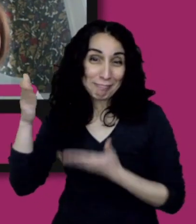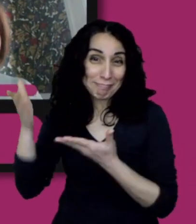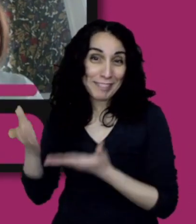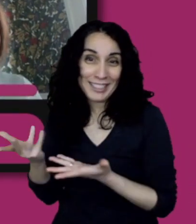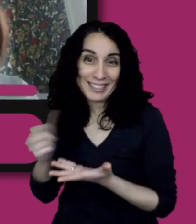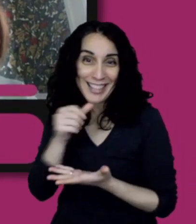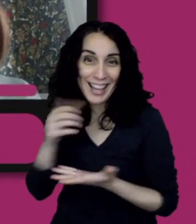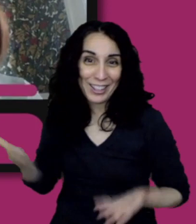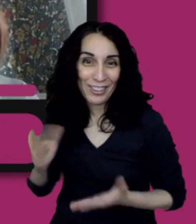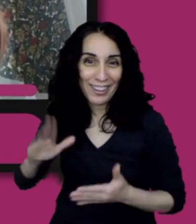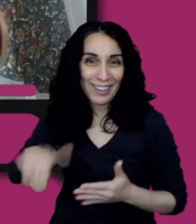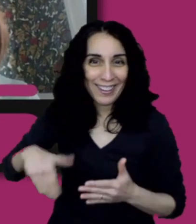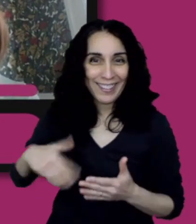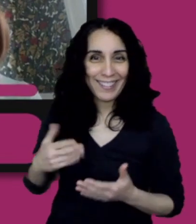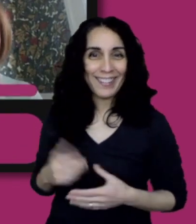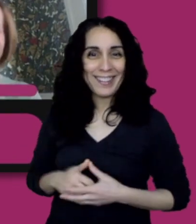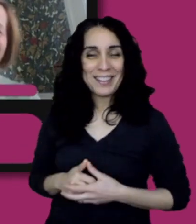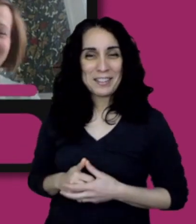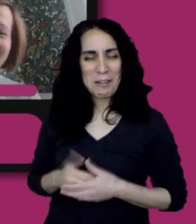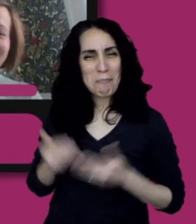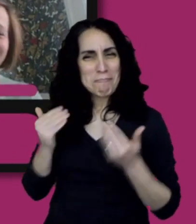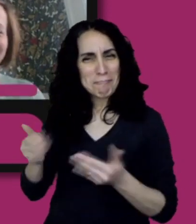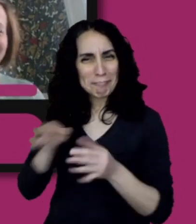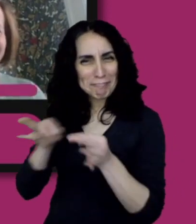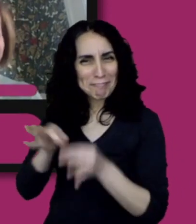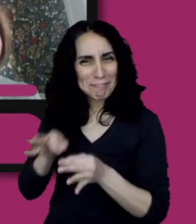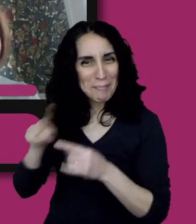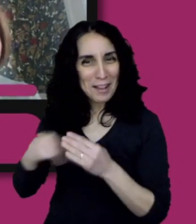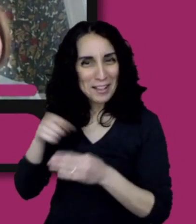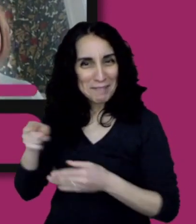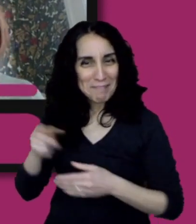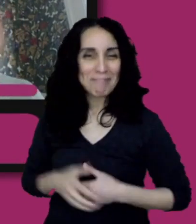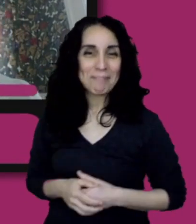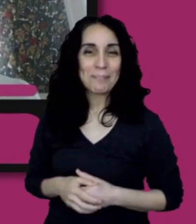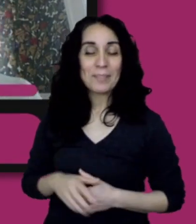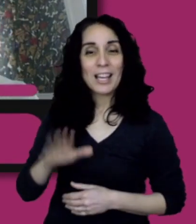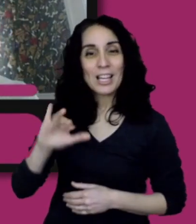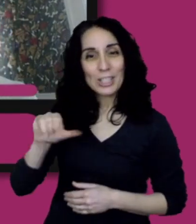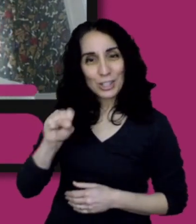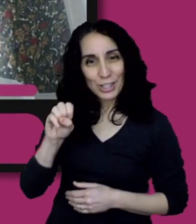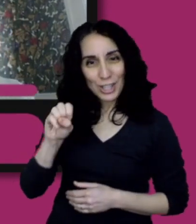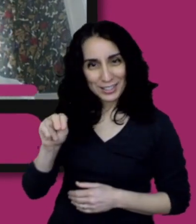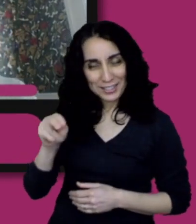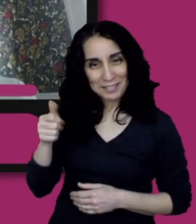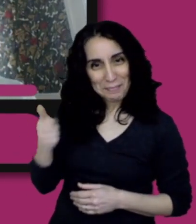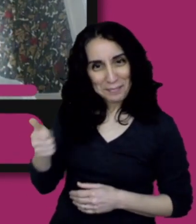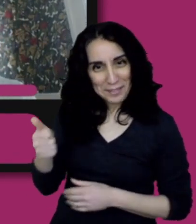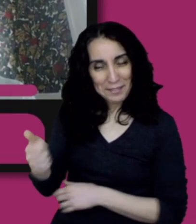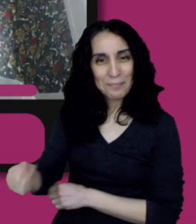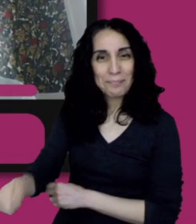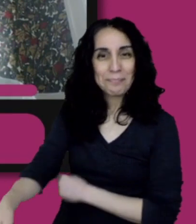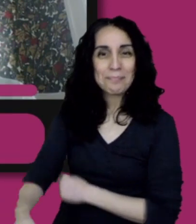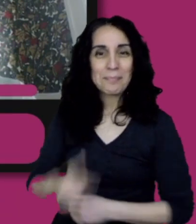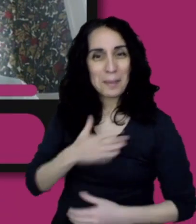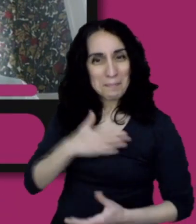is. He's not here yet. Why don't you go ahead? So